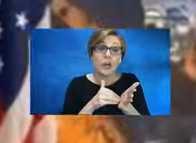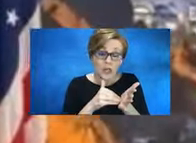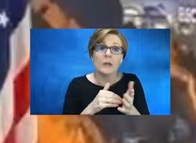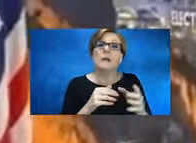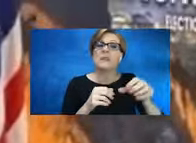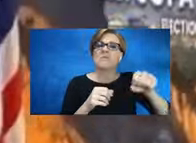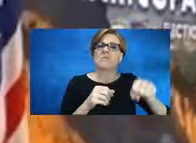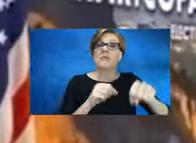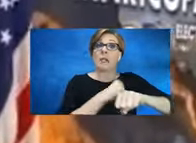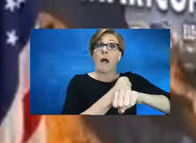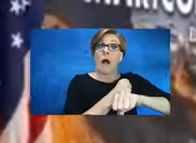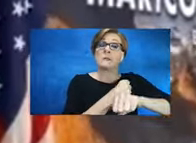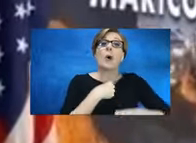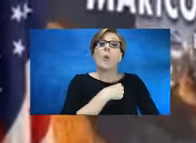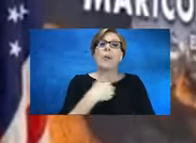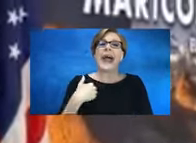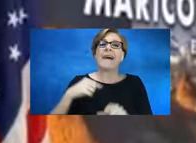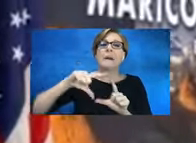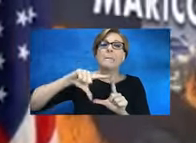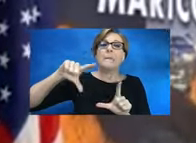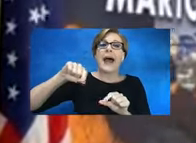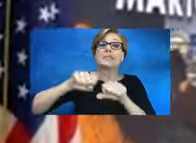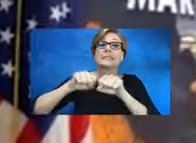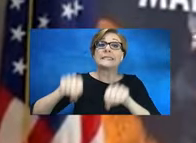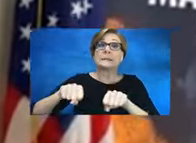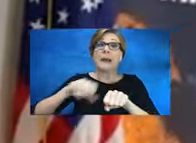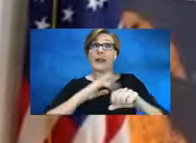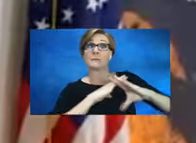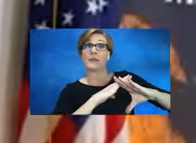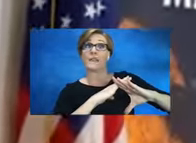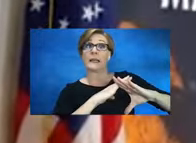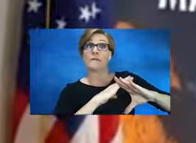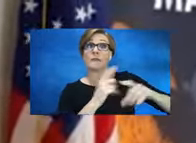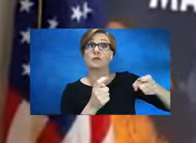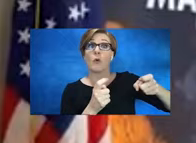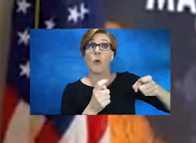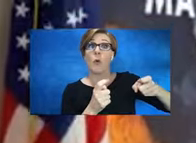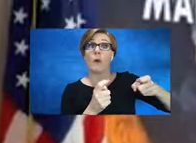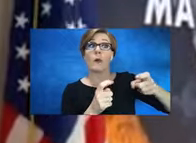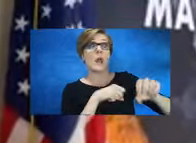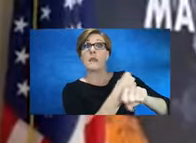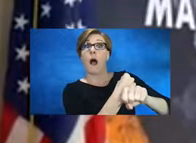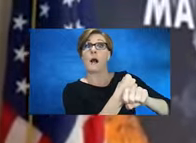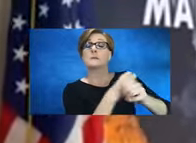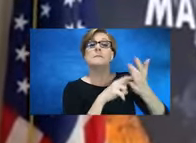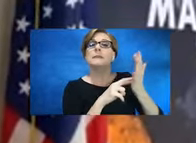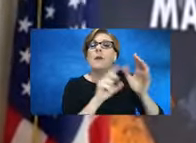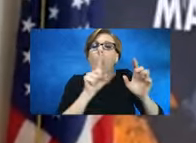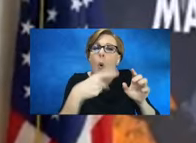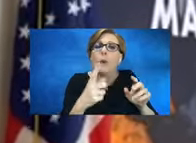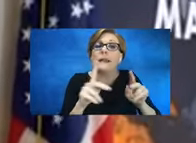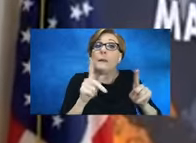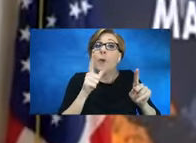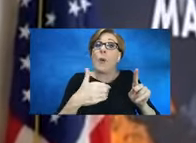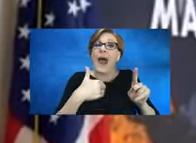system here. So this is actually serves as a preventive control, right? It's a locked door. Only individuals that have authorized access to enter.